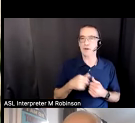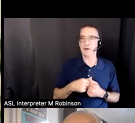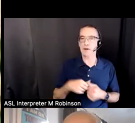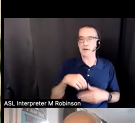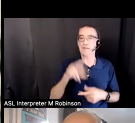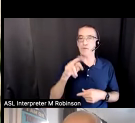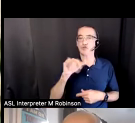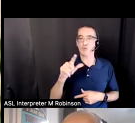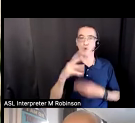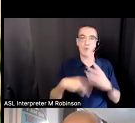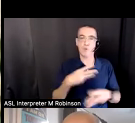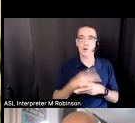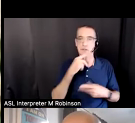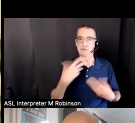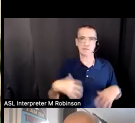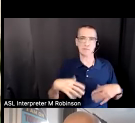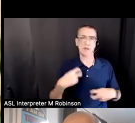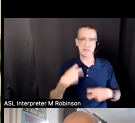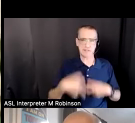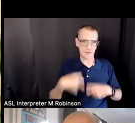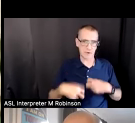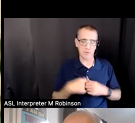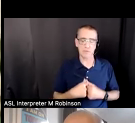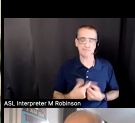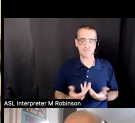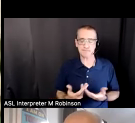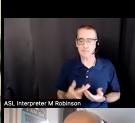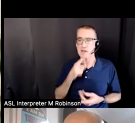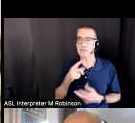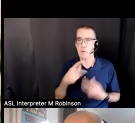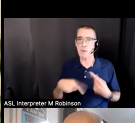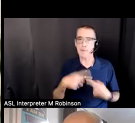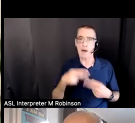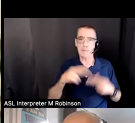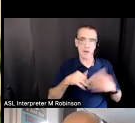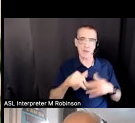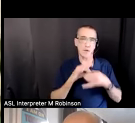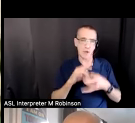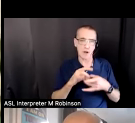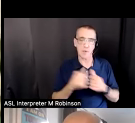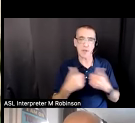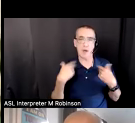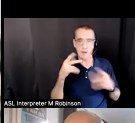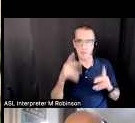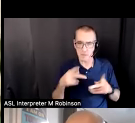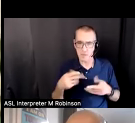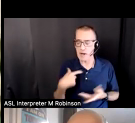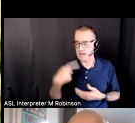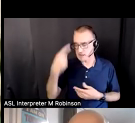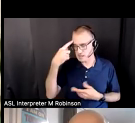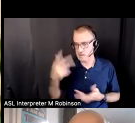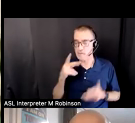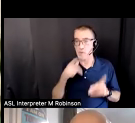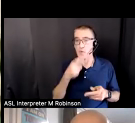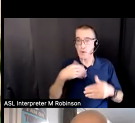world, is just incredibly difficult. You know, it's so much about building these relationships with young people. I think, you know, people who